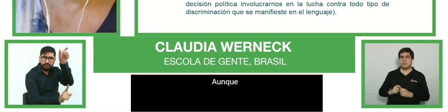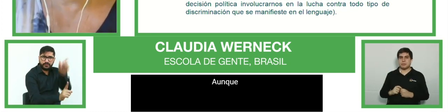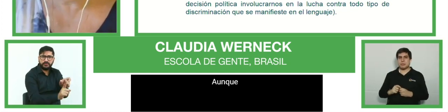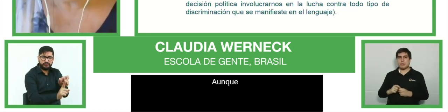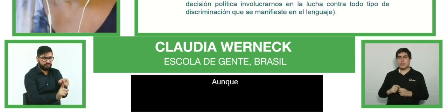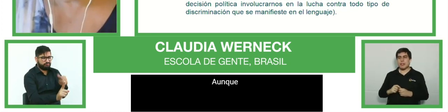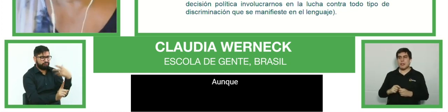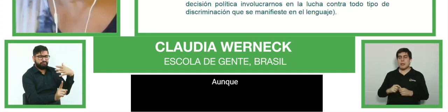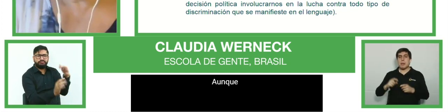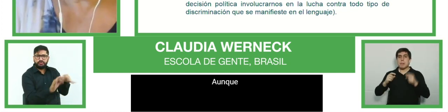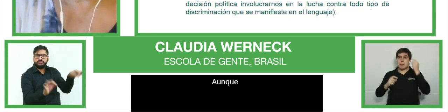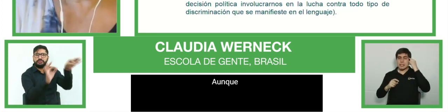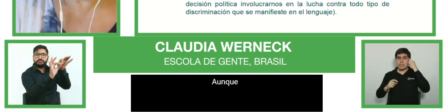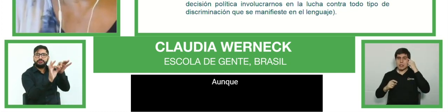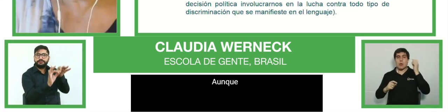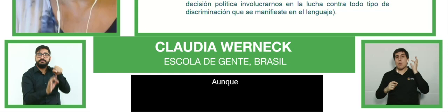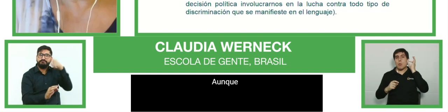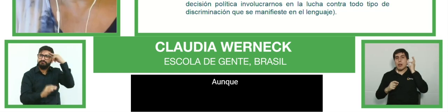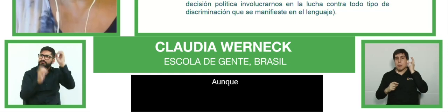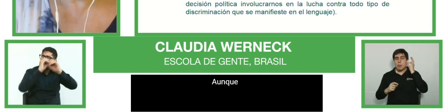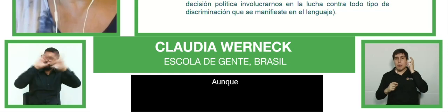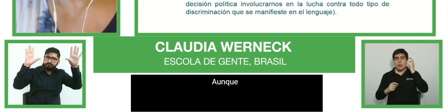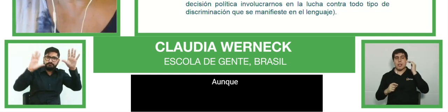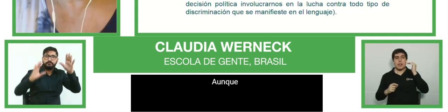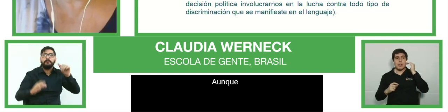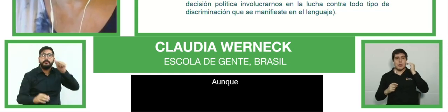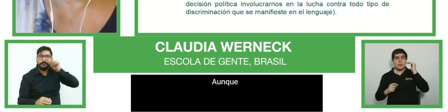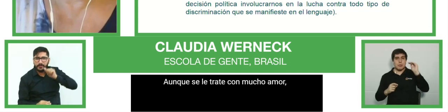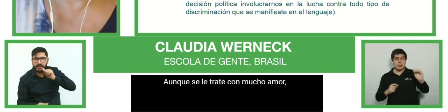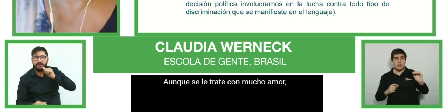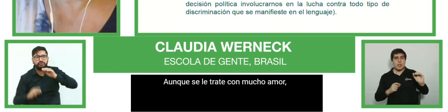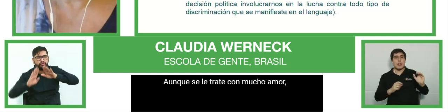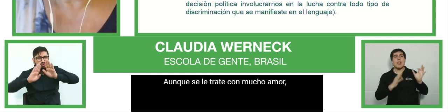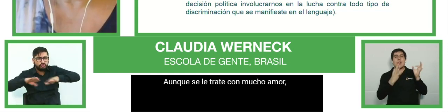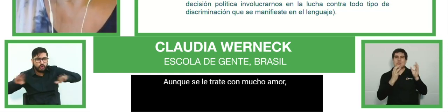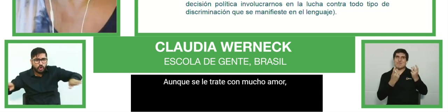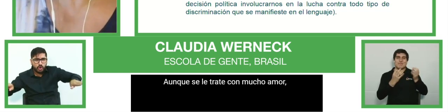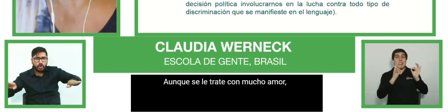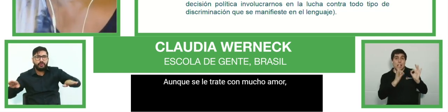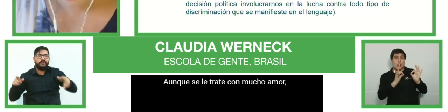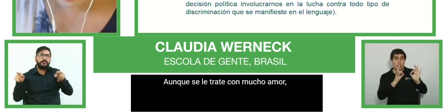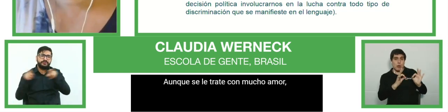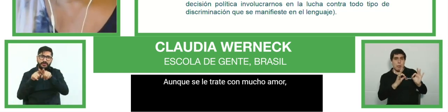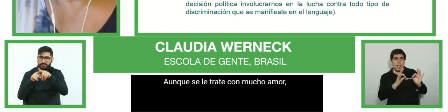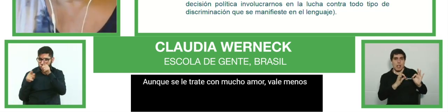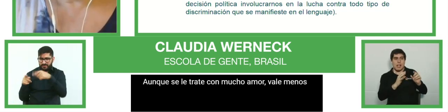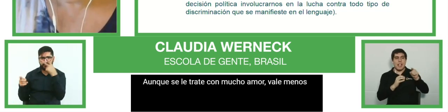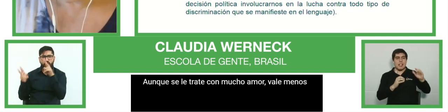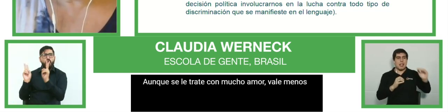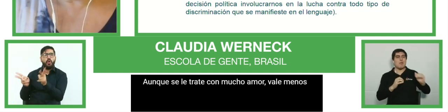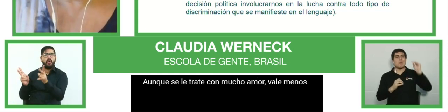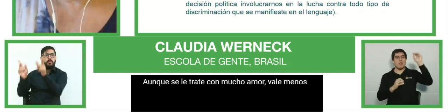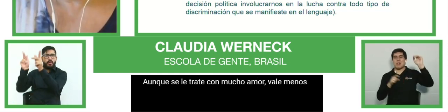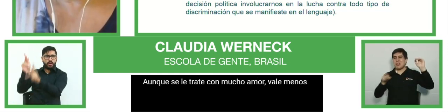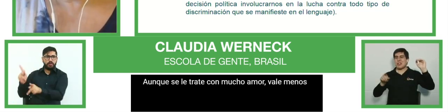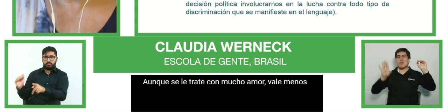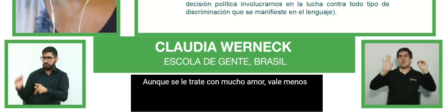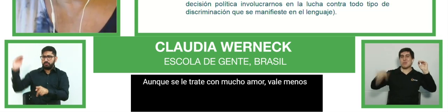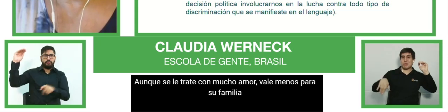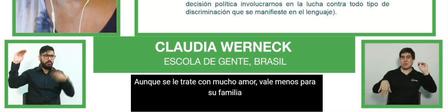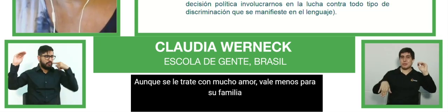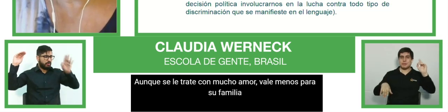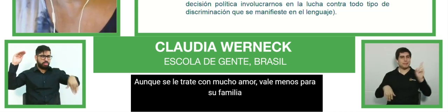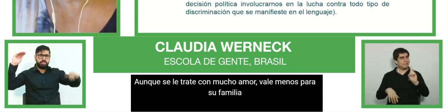a girl considers as super intelligent. Judging humanity of human beings to